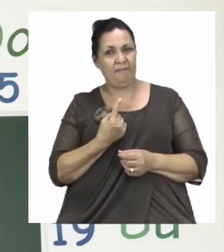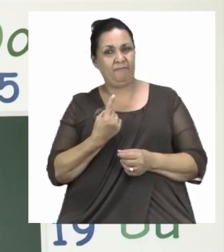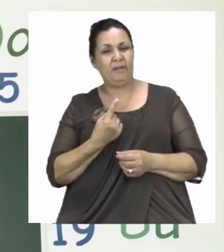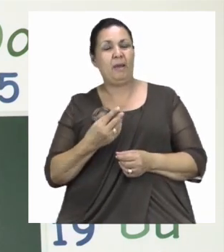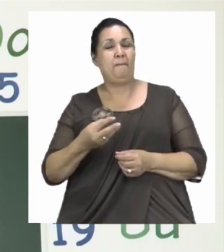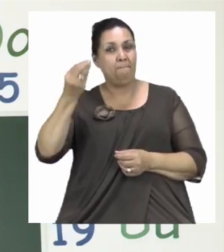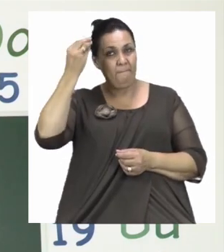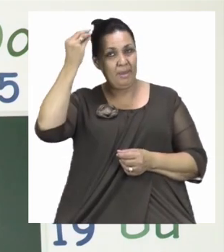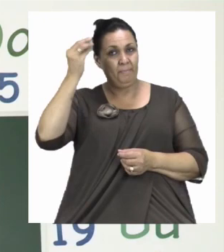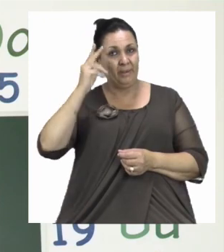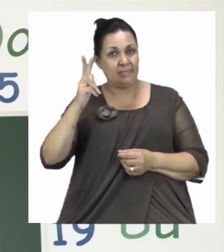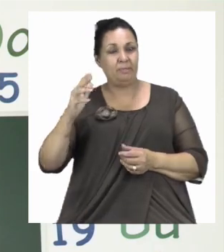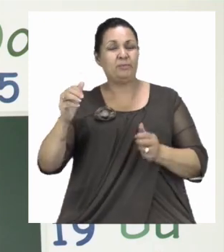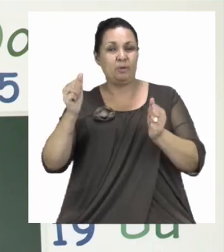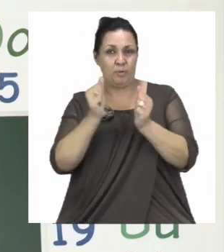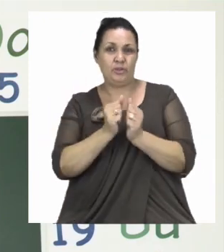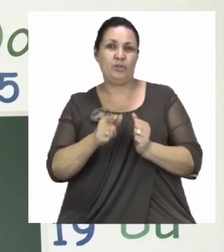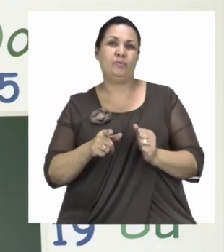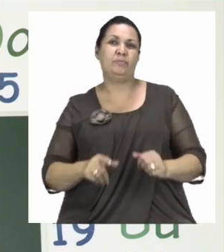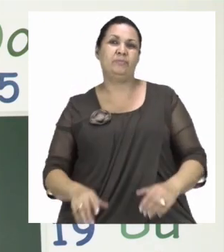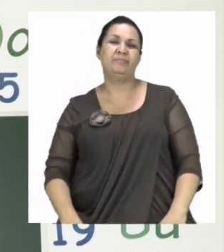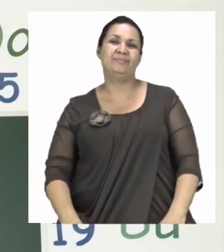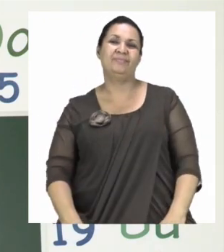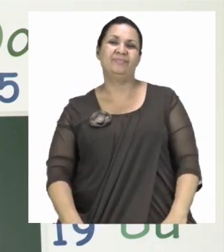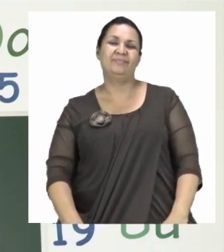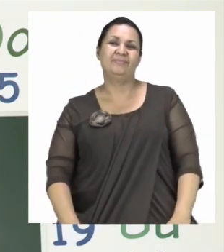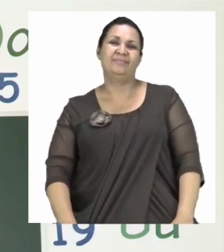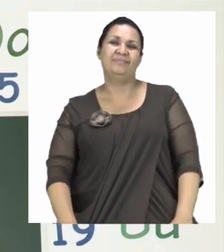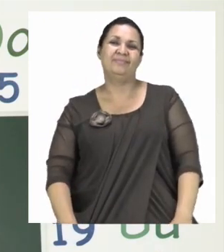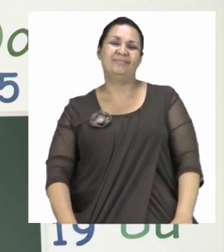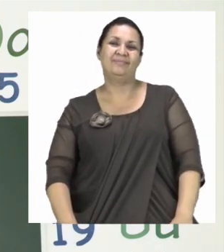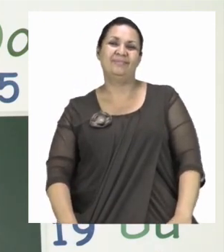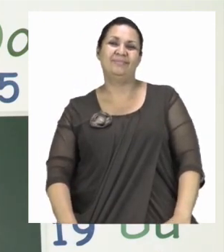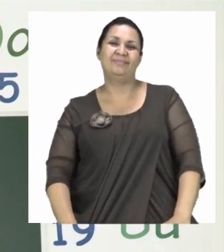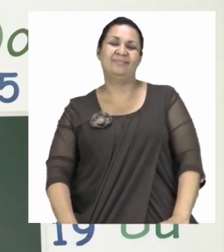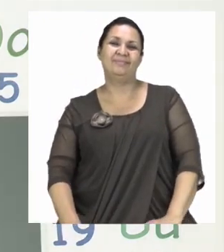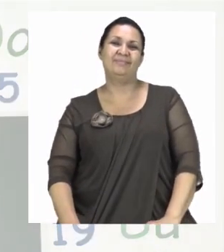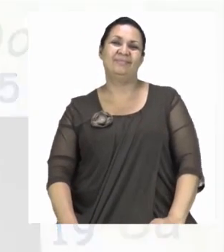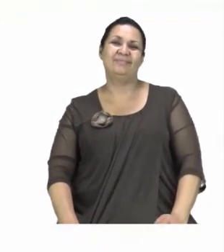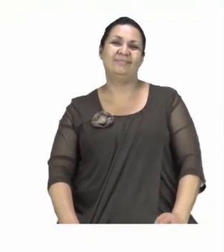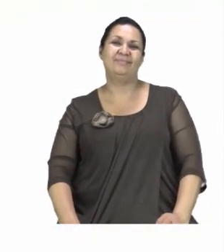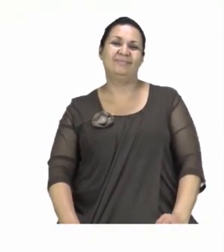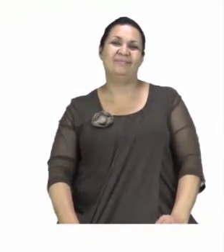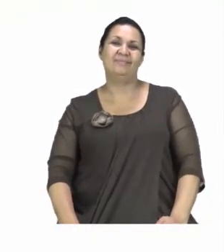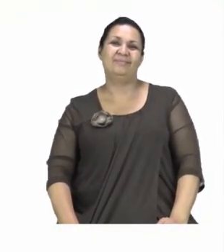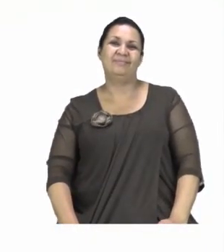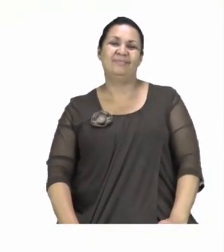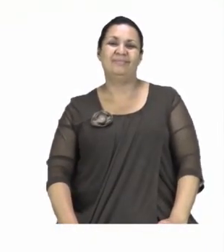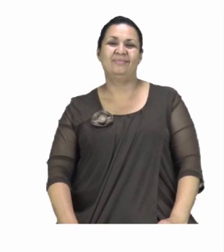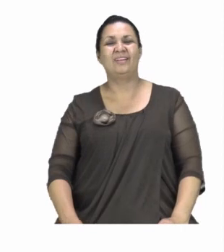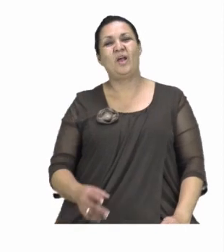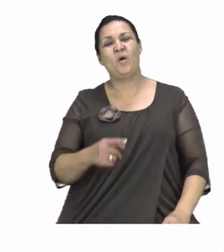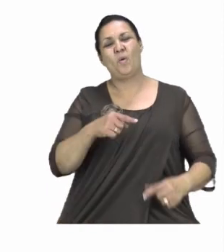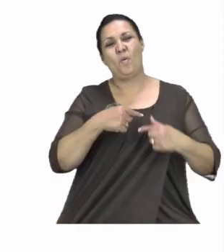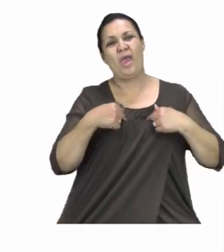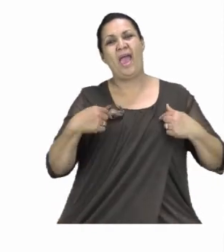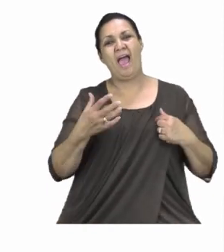into our exercise and see what else we need to do with the number 3. We